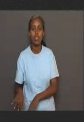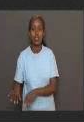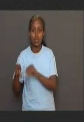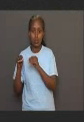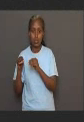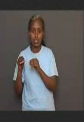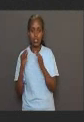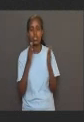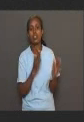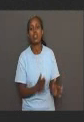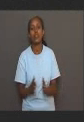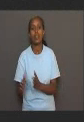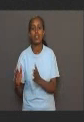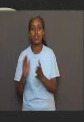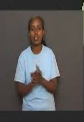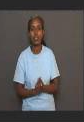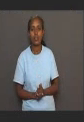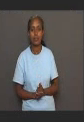Students, let's get ready.